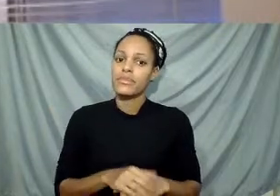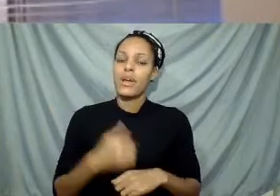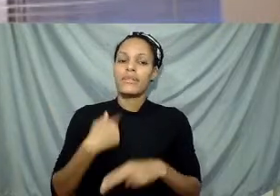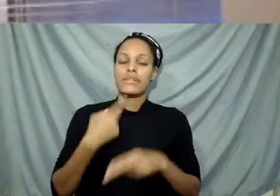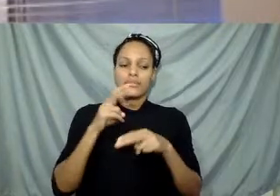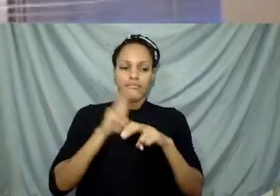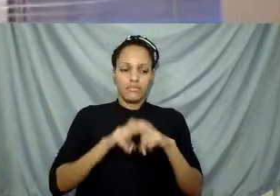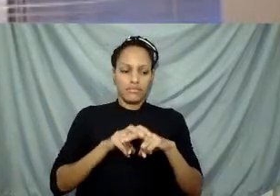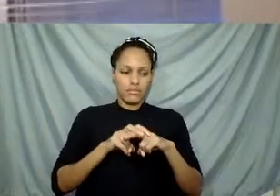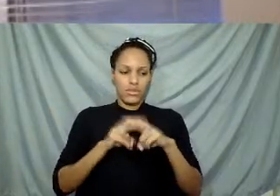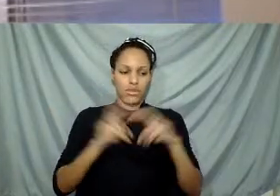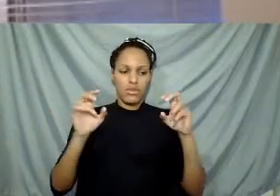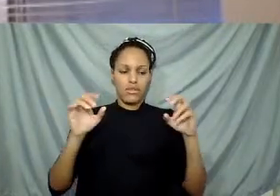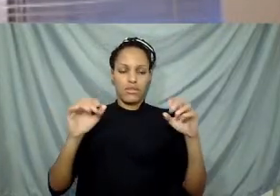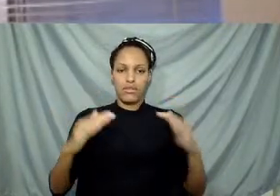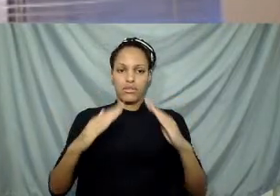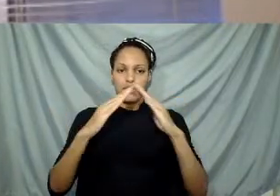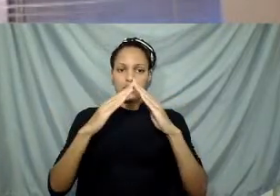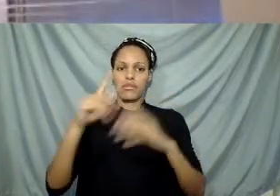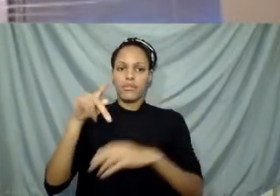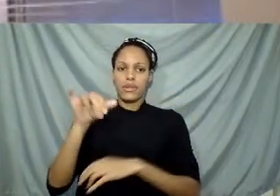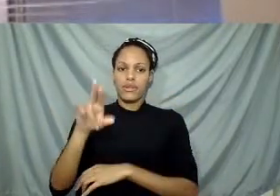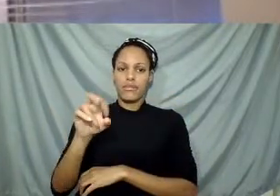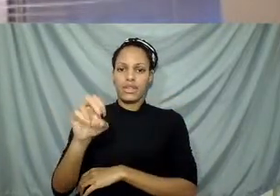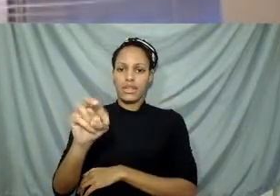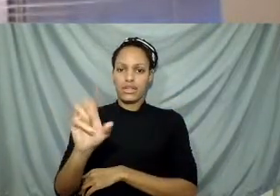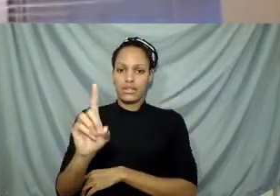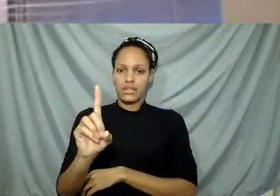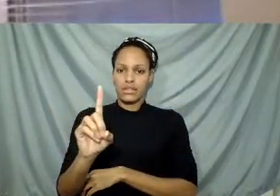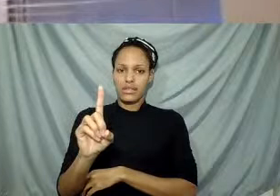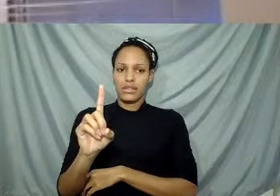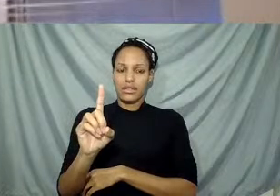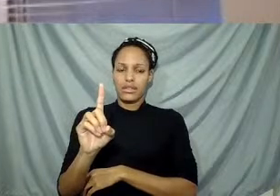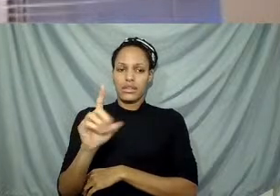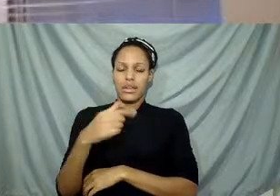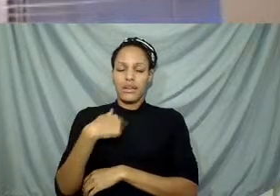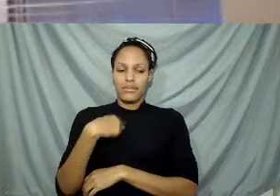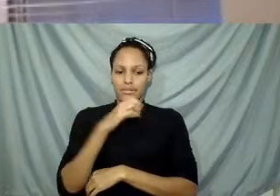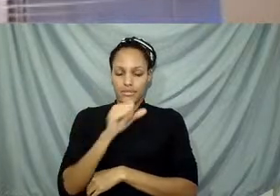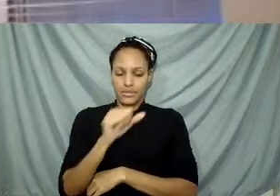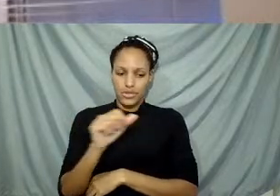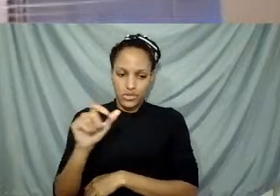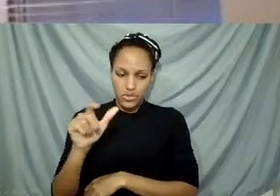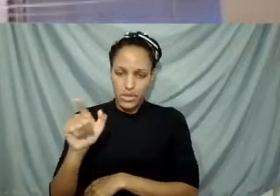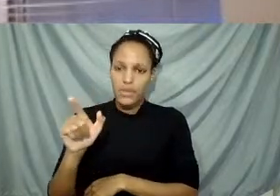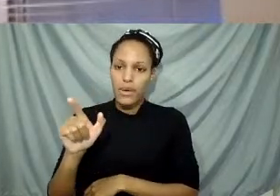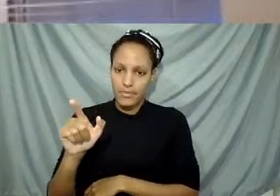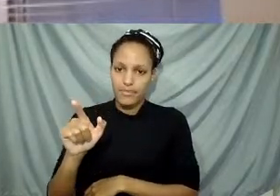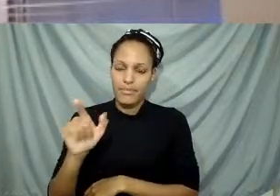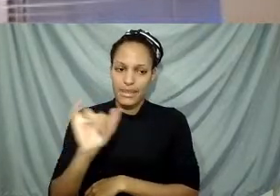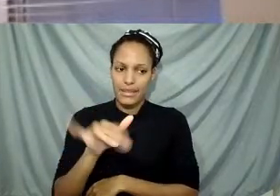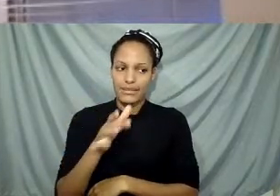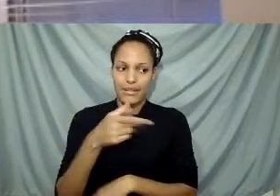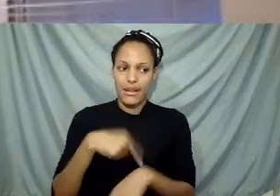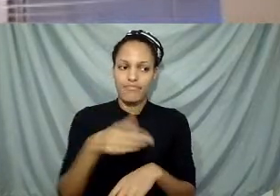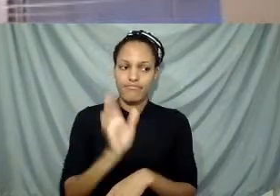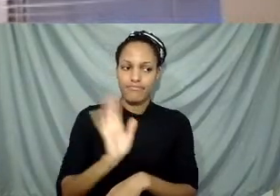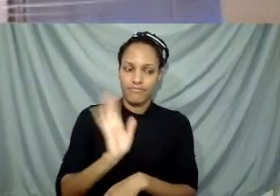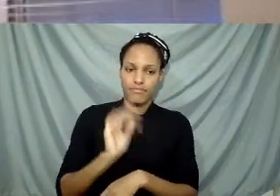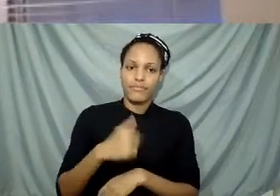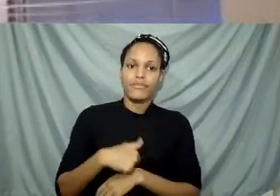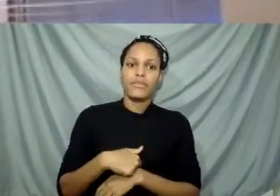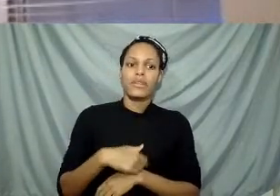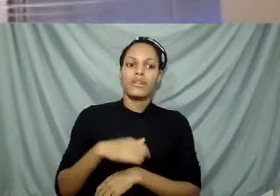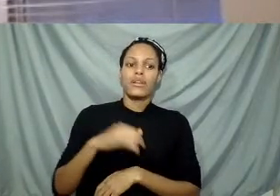Giza, I did my meditation and my prayers at 21. I was 21 years old at the time. And Iega came